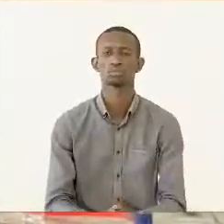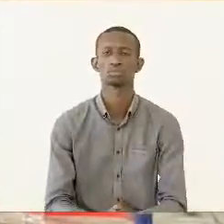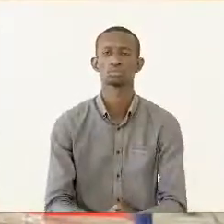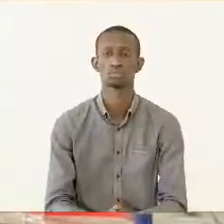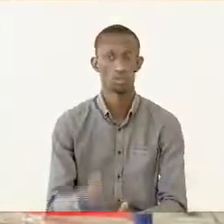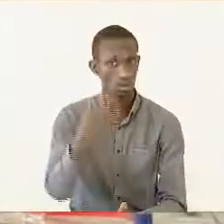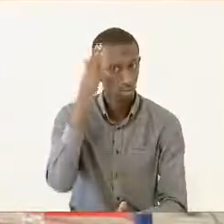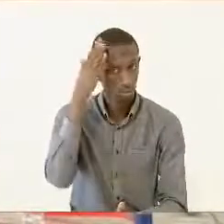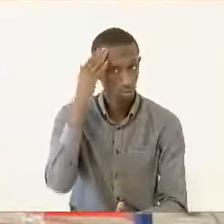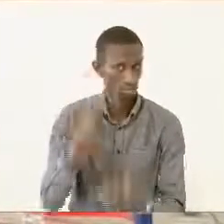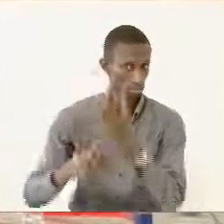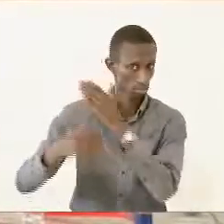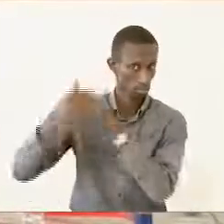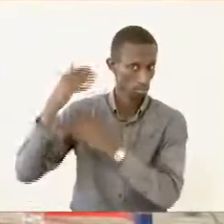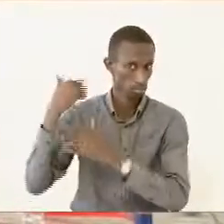As you know, we have been